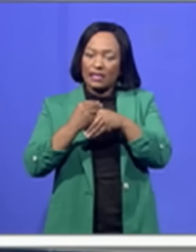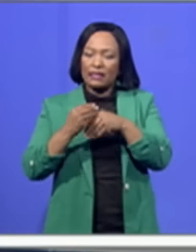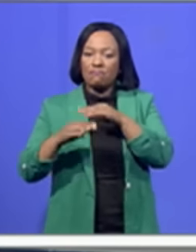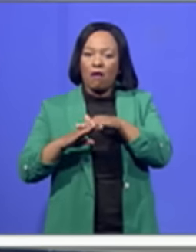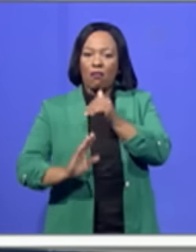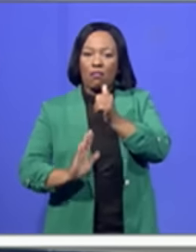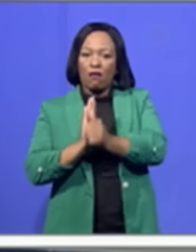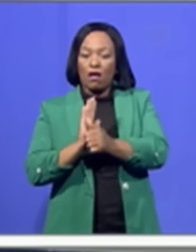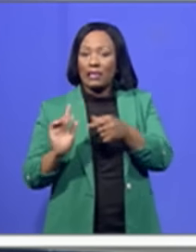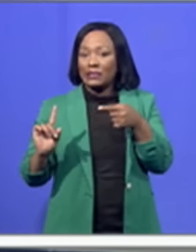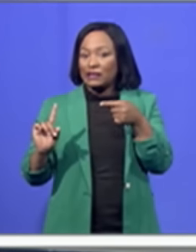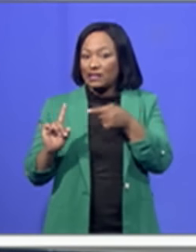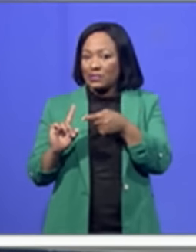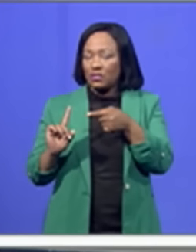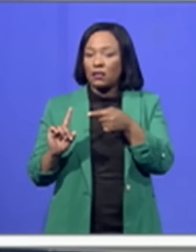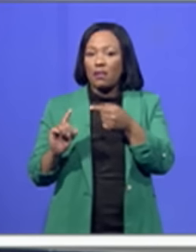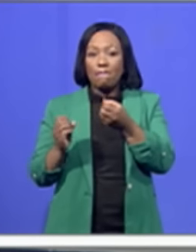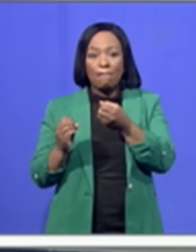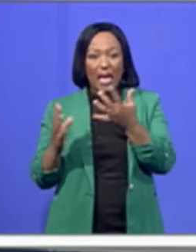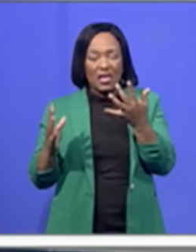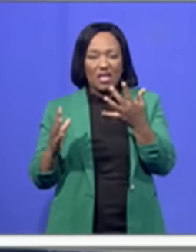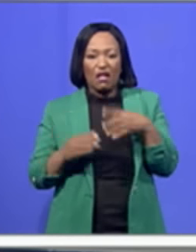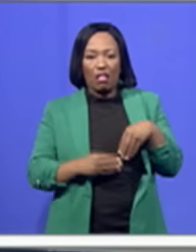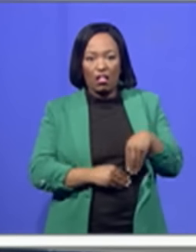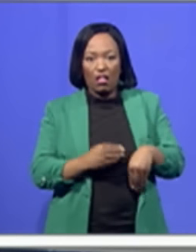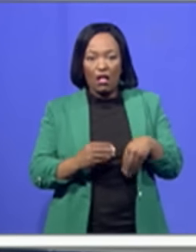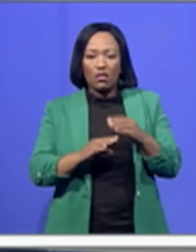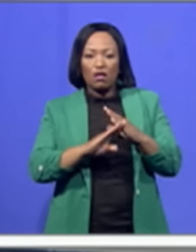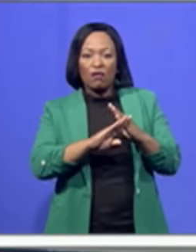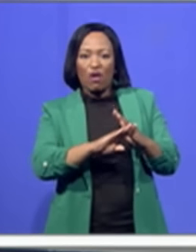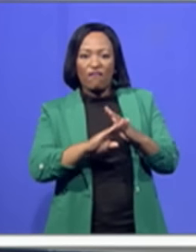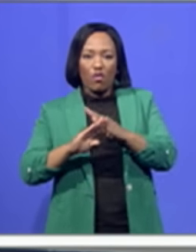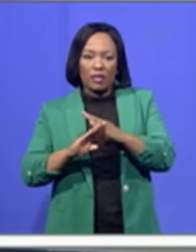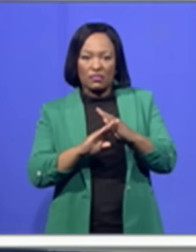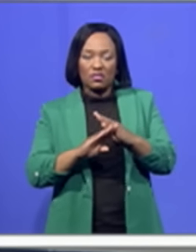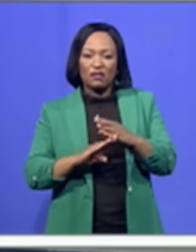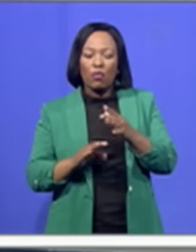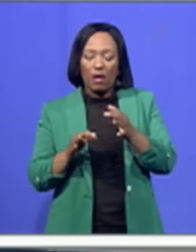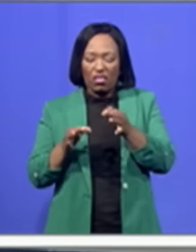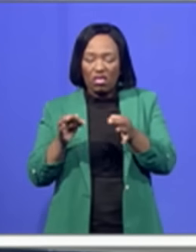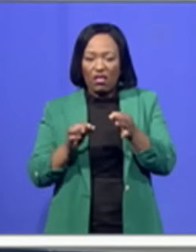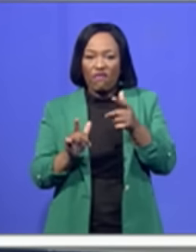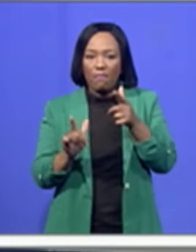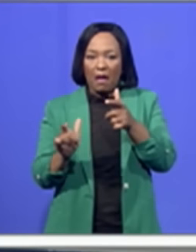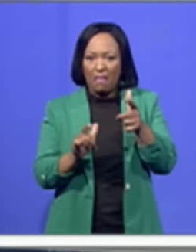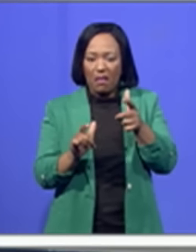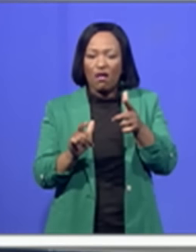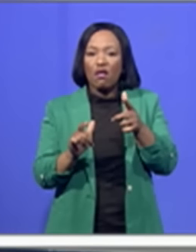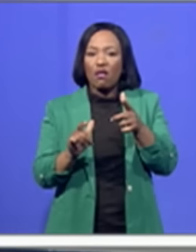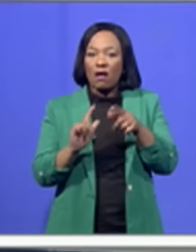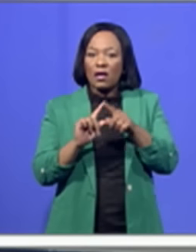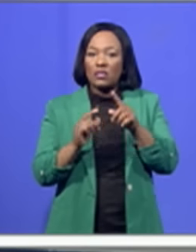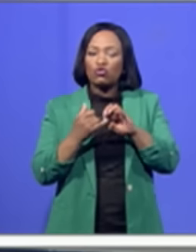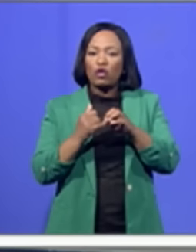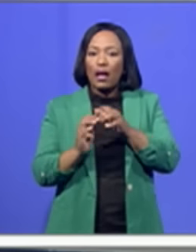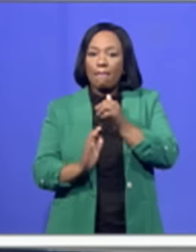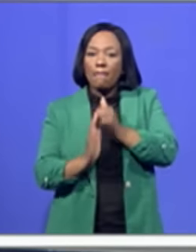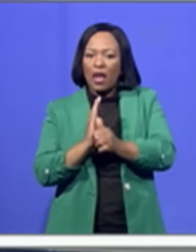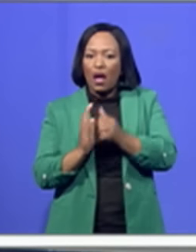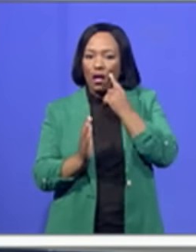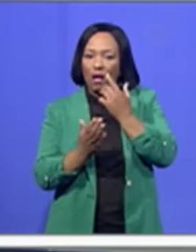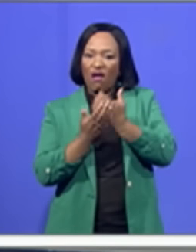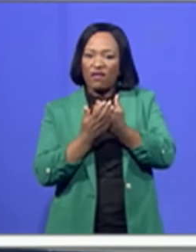o lebaganwe ke ditatofatšo di etša go šitiša toka go phetagala go swara dikolo tšeo di sego molaong le go leka go timeletša molato wa polao ya go